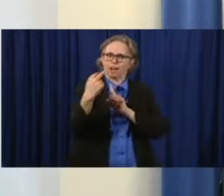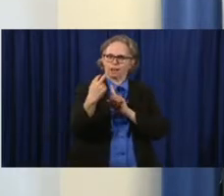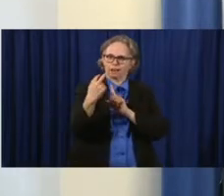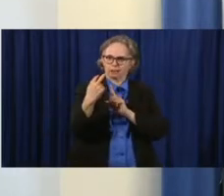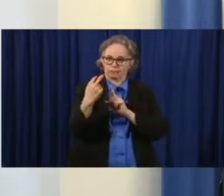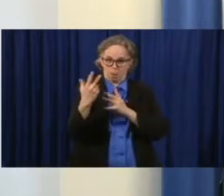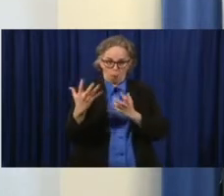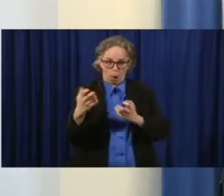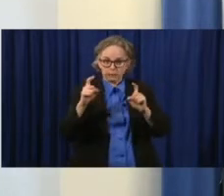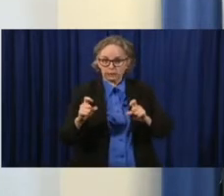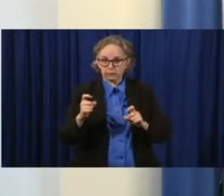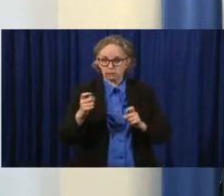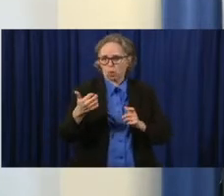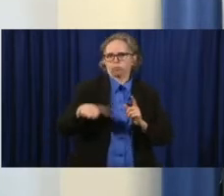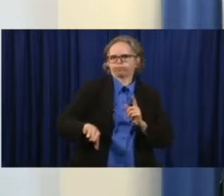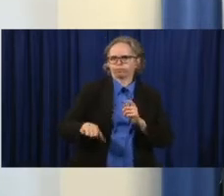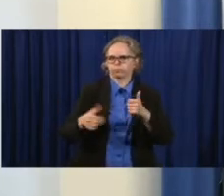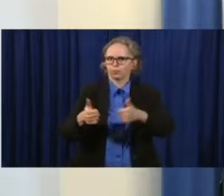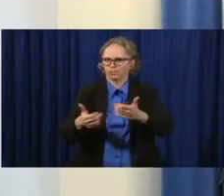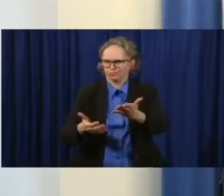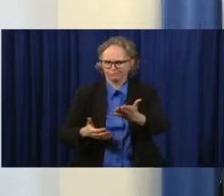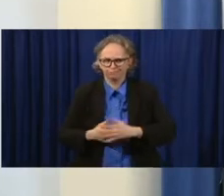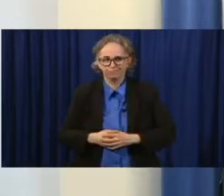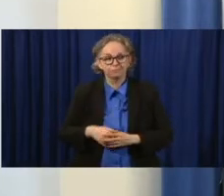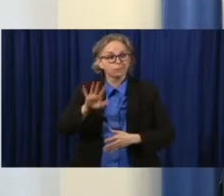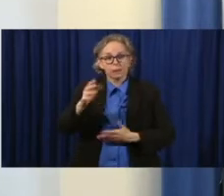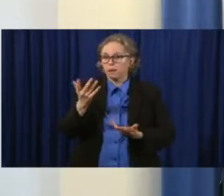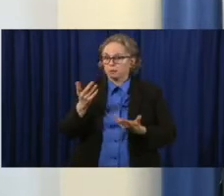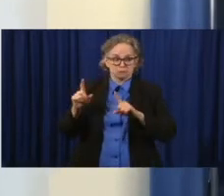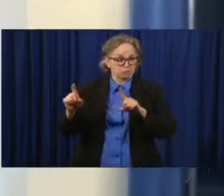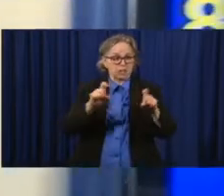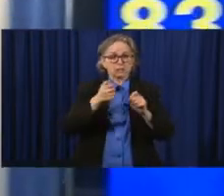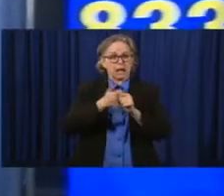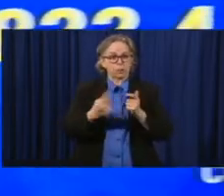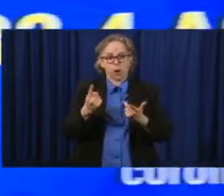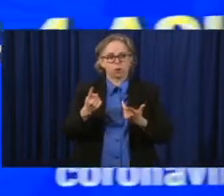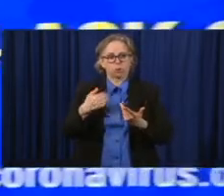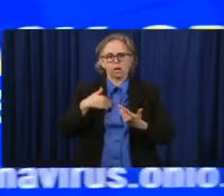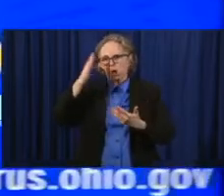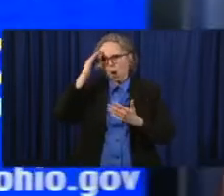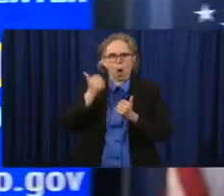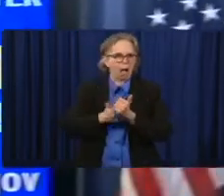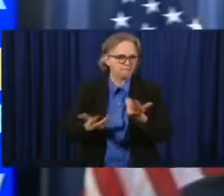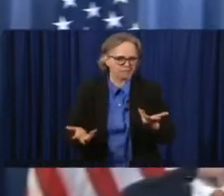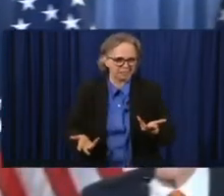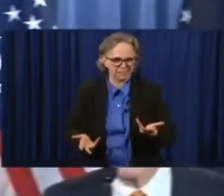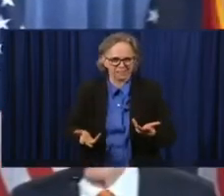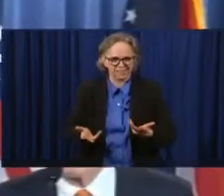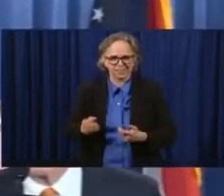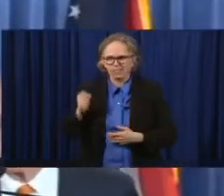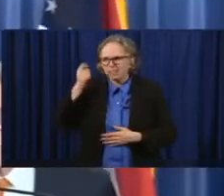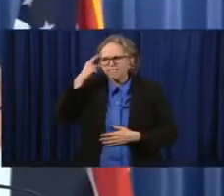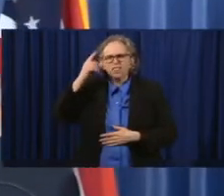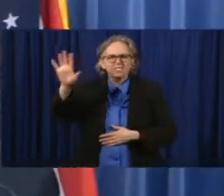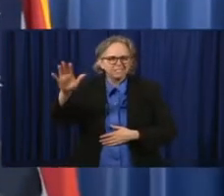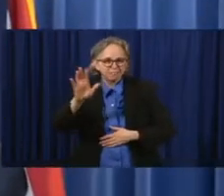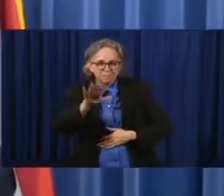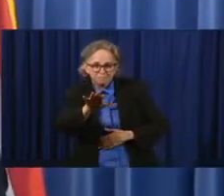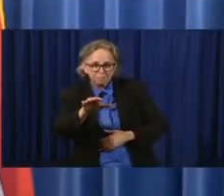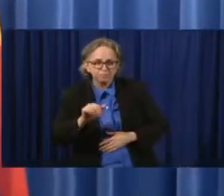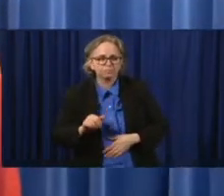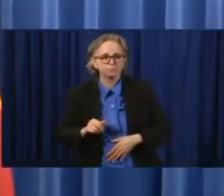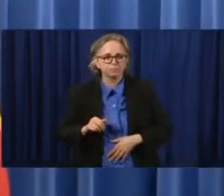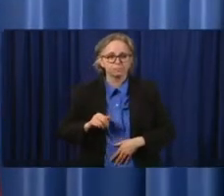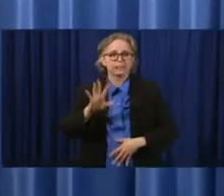for. If we could just test everyone, we would know everything we need to know. Randy, let me just add to that, for example, in some prisons we've